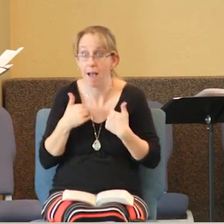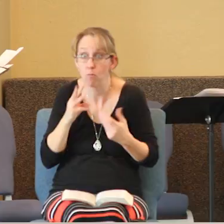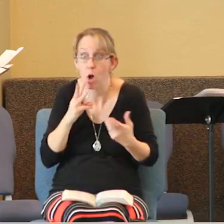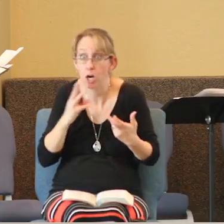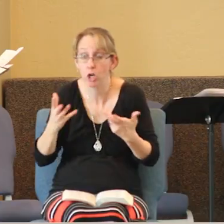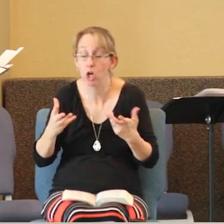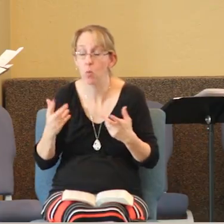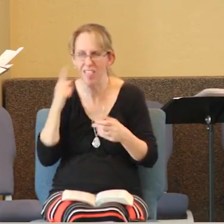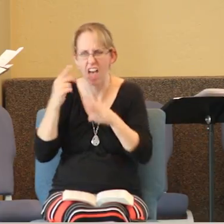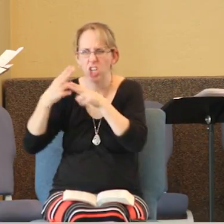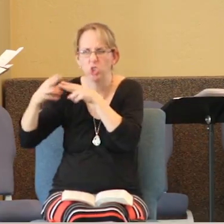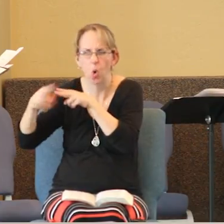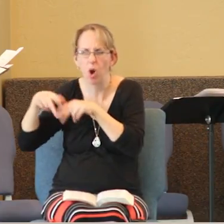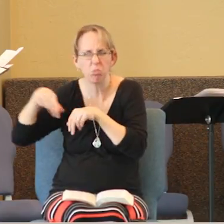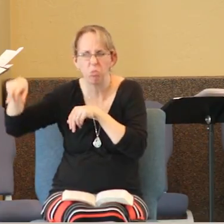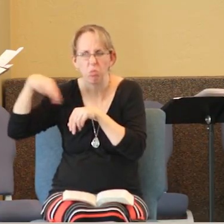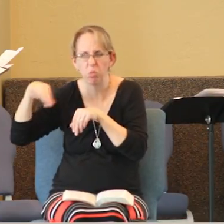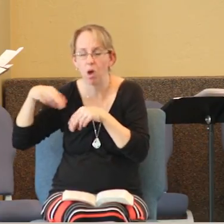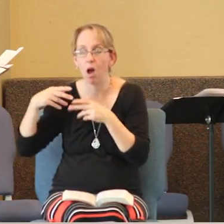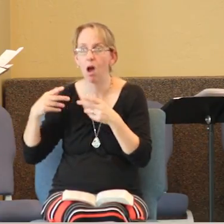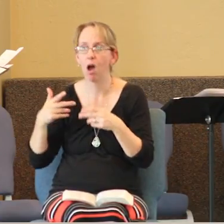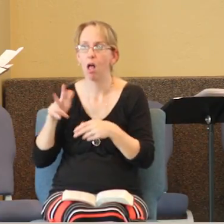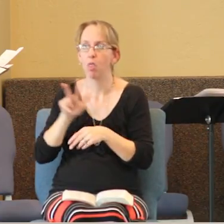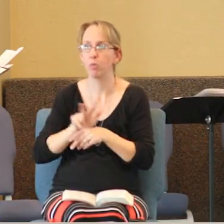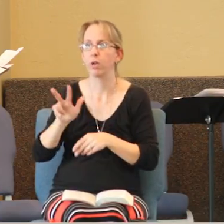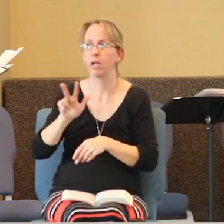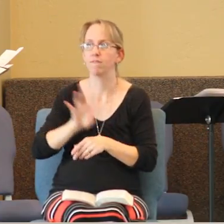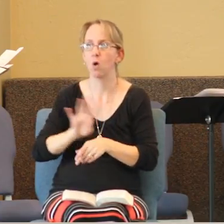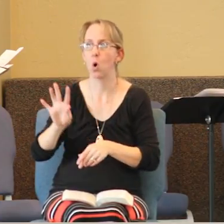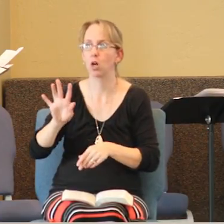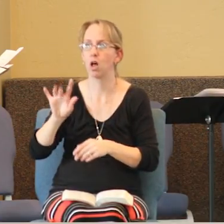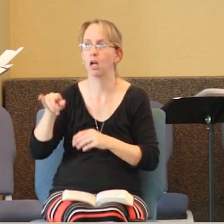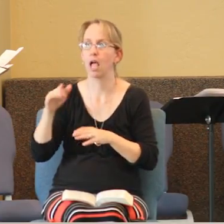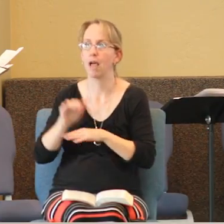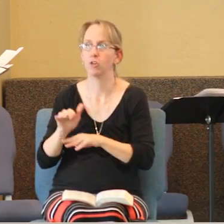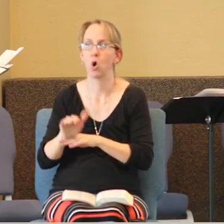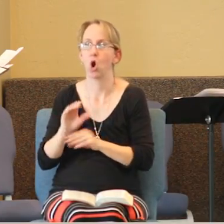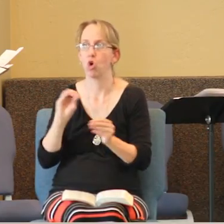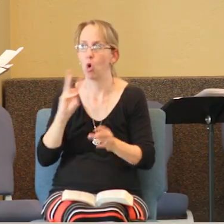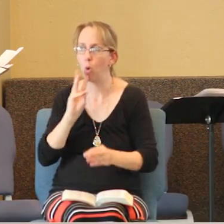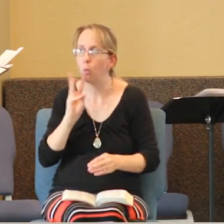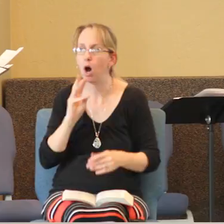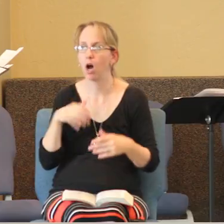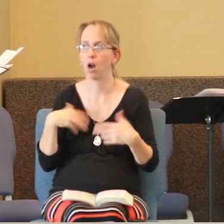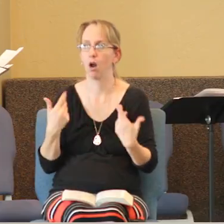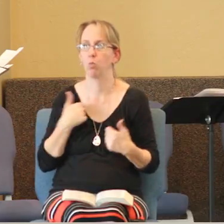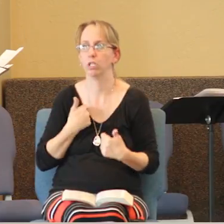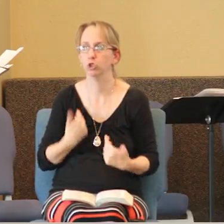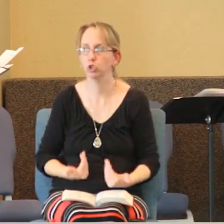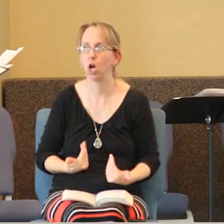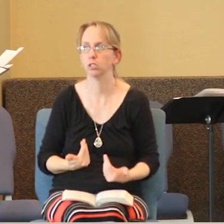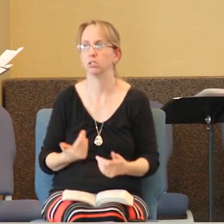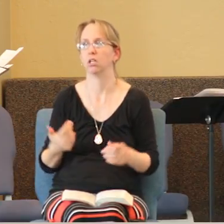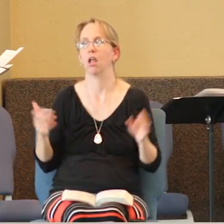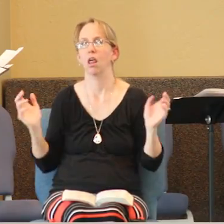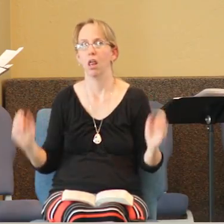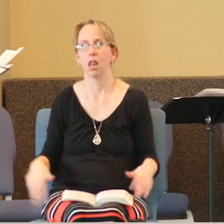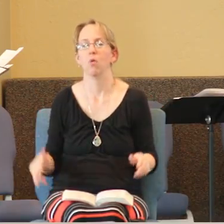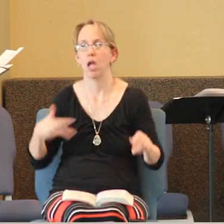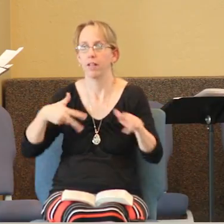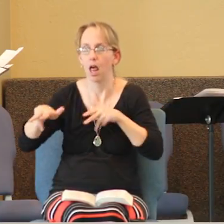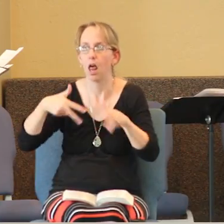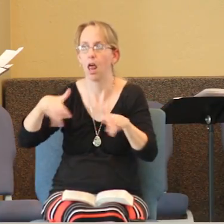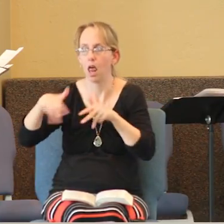literally, 3:30, 4 o'clock, 4:30 in the afternoon, we've been without any water. We are exhausted. We've already hiked